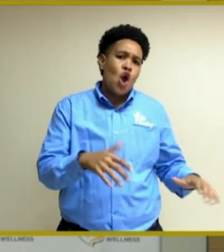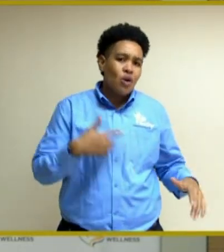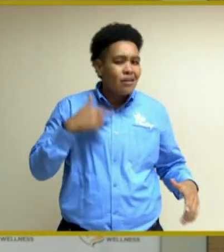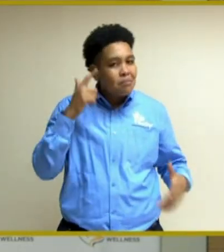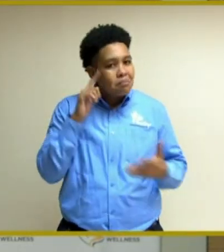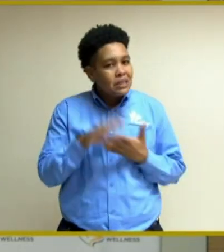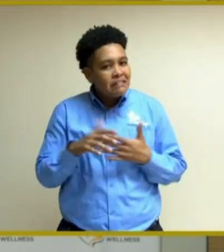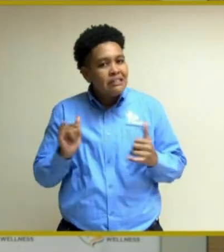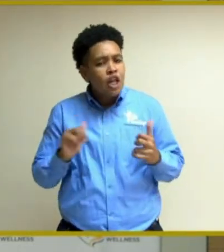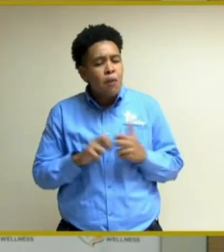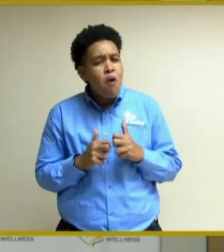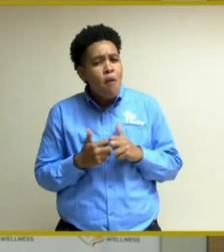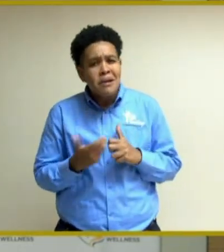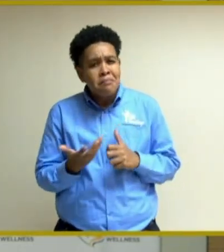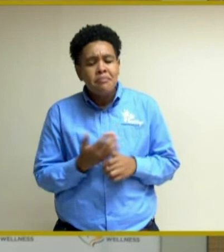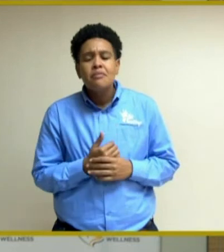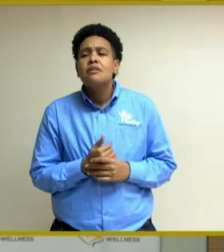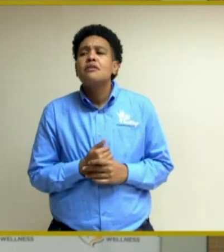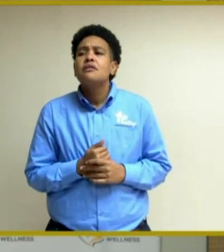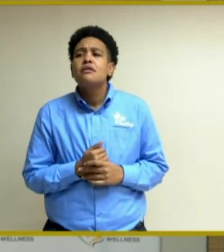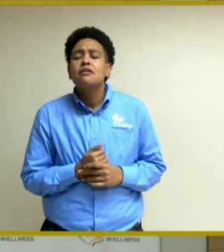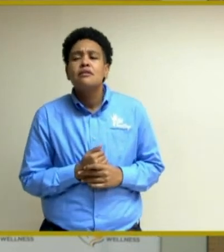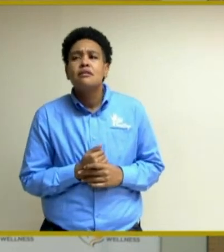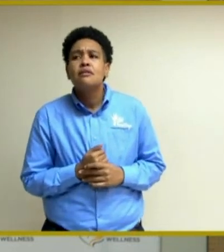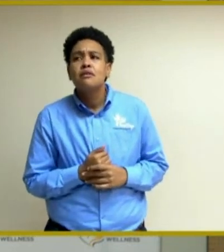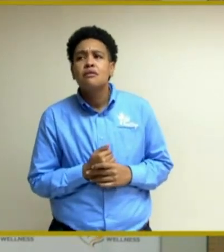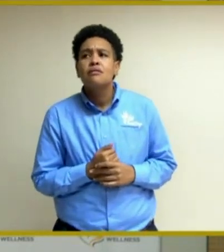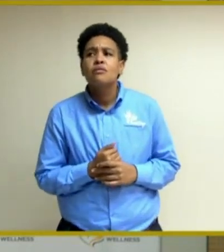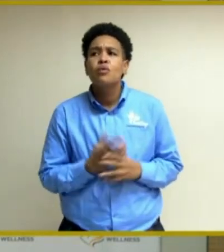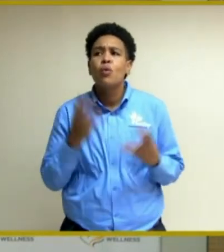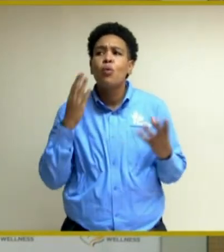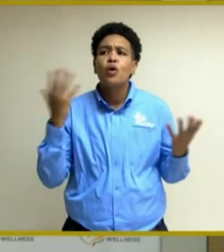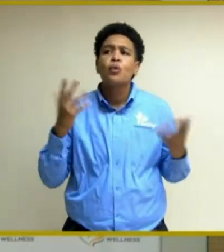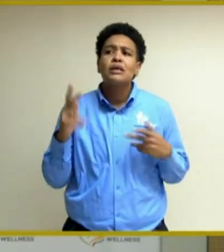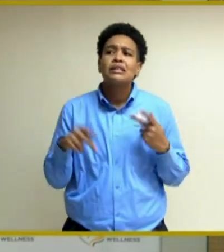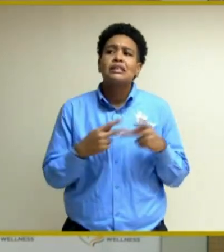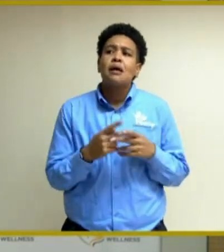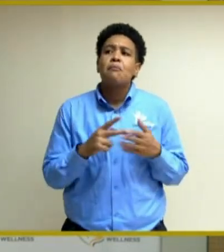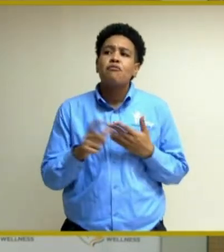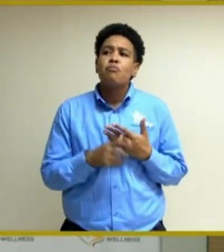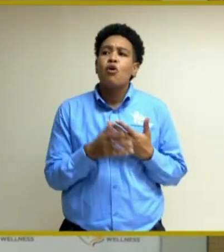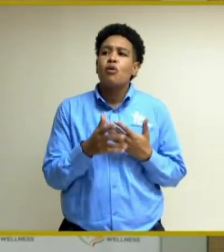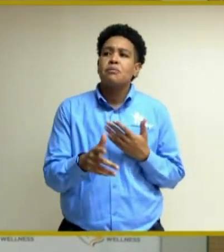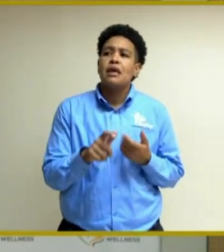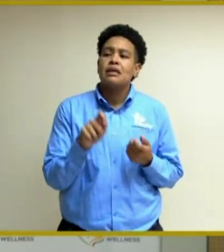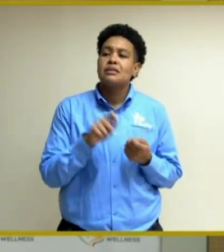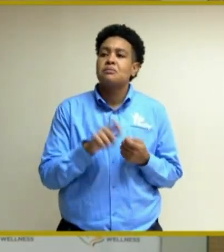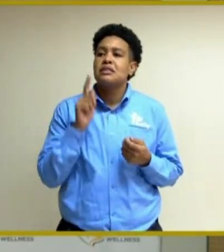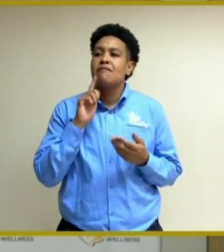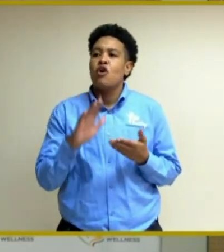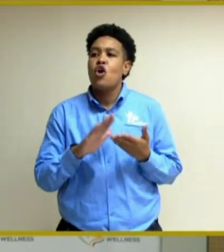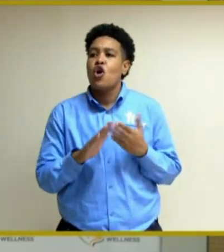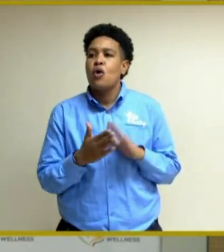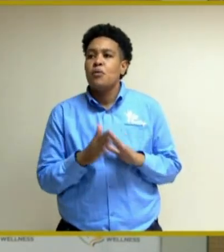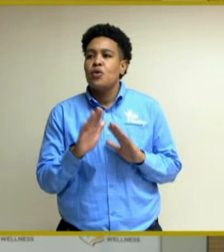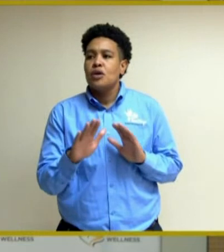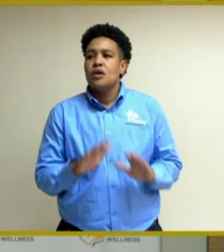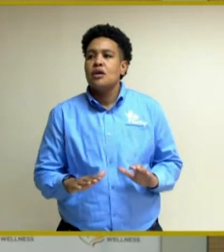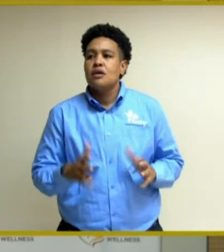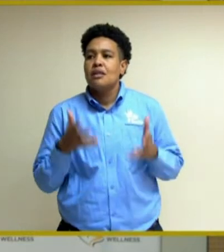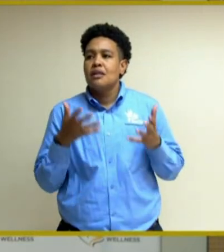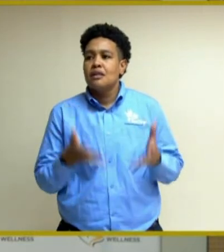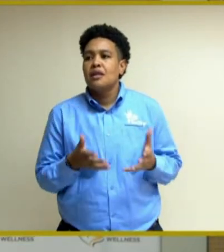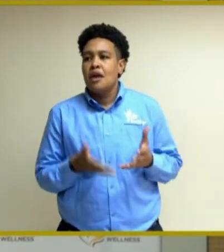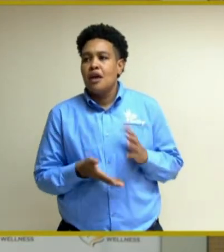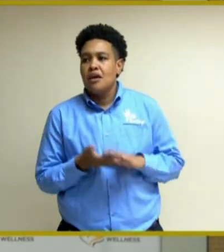I wondered what kind of program might be in place, particularly for communities, on the